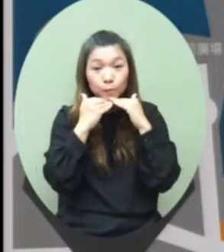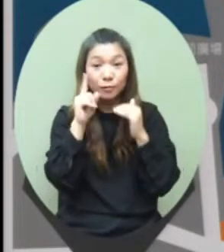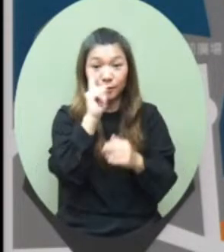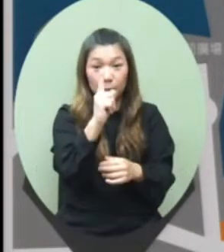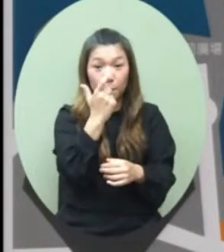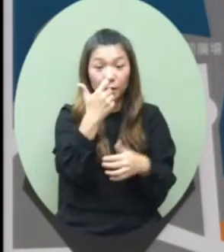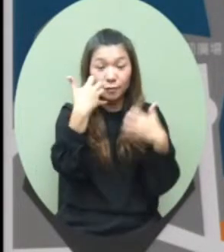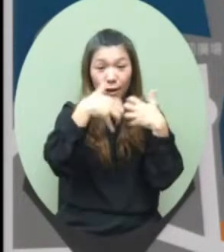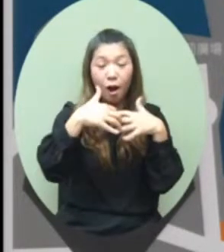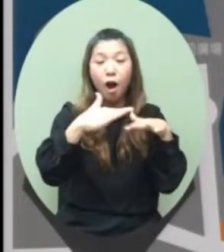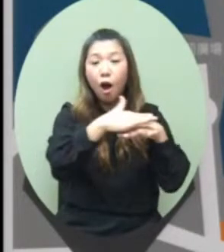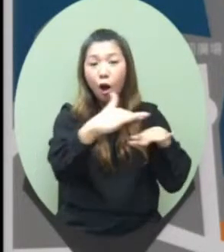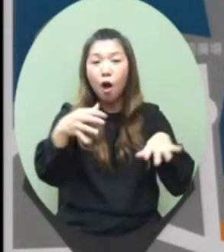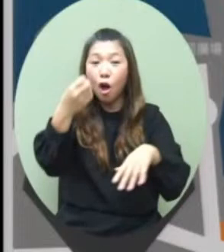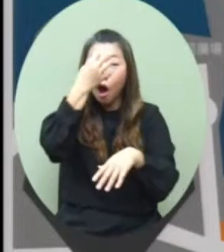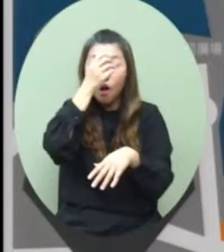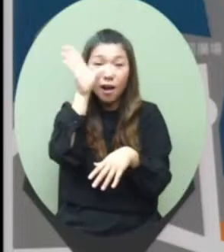promenade.